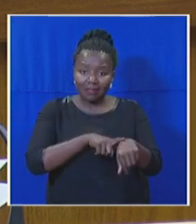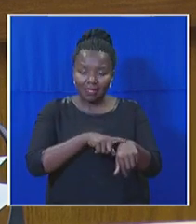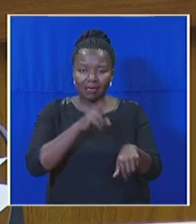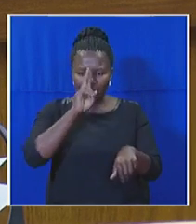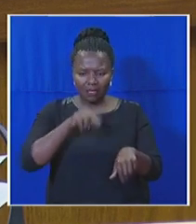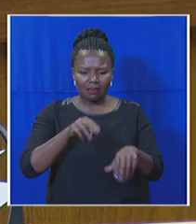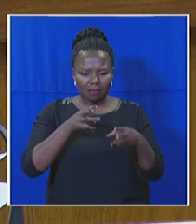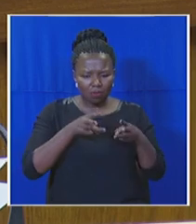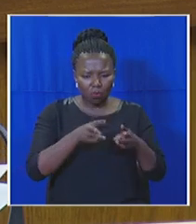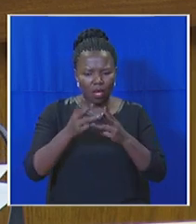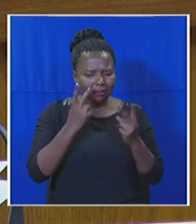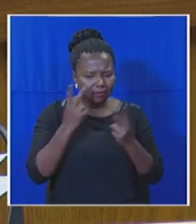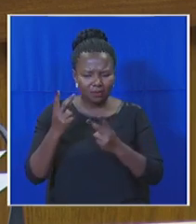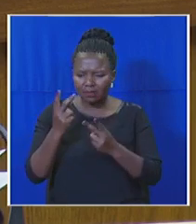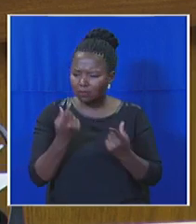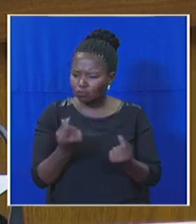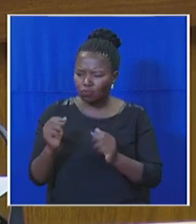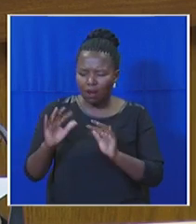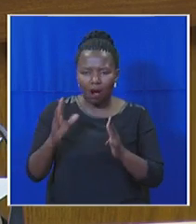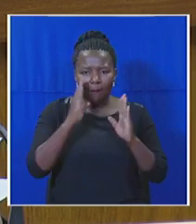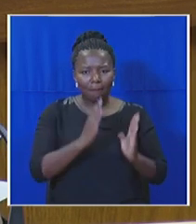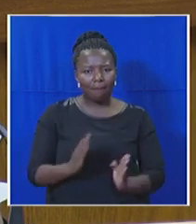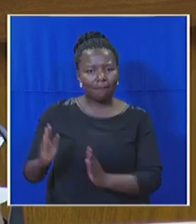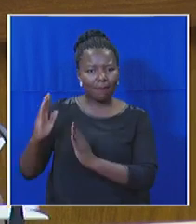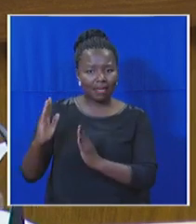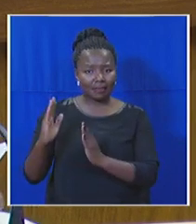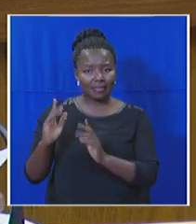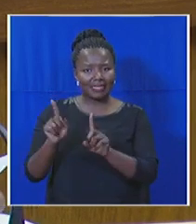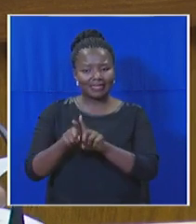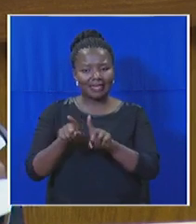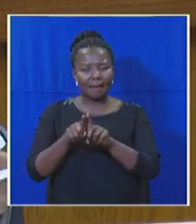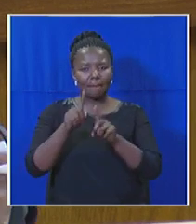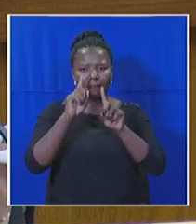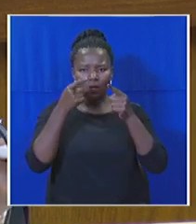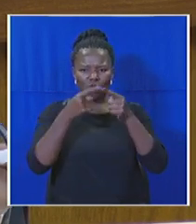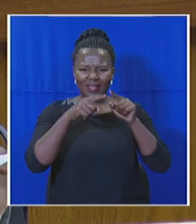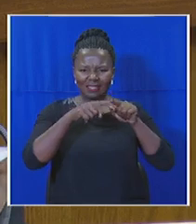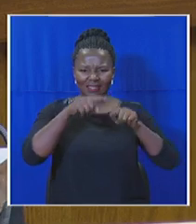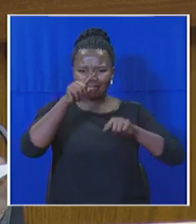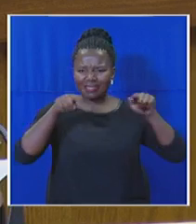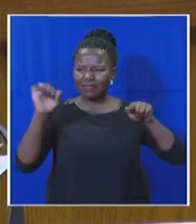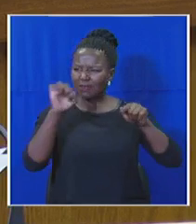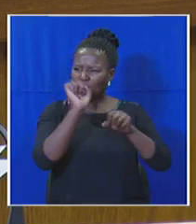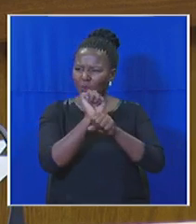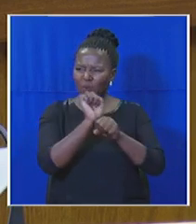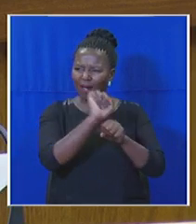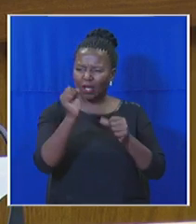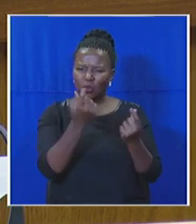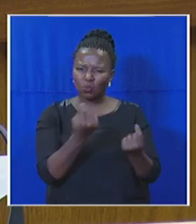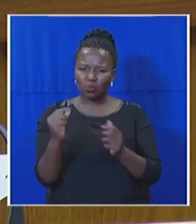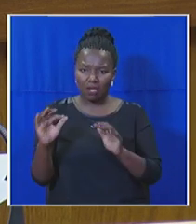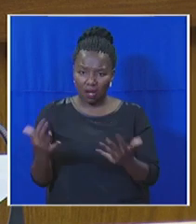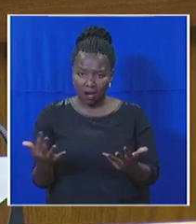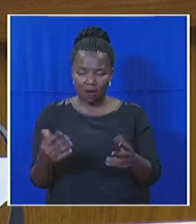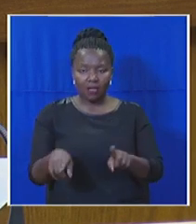differentiation of higher education institutions through institutional types, and to clarify